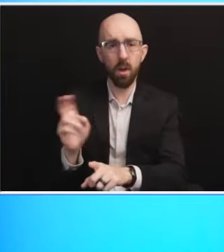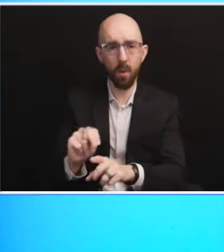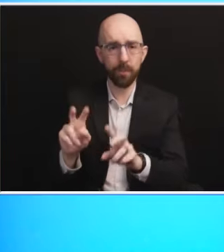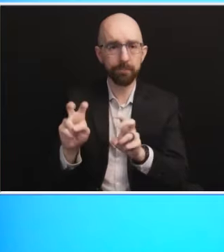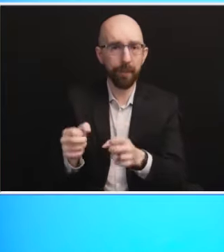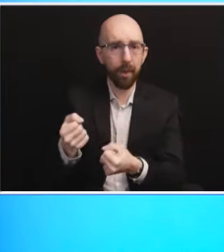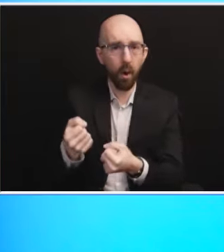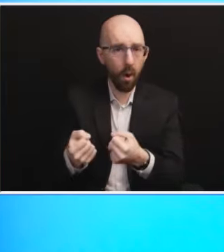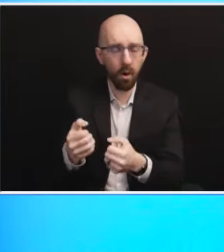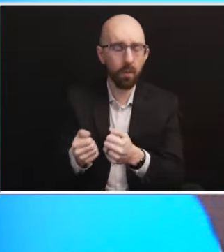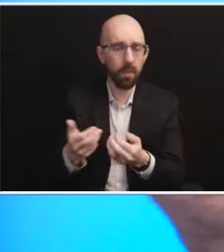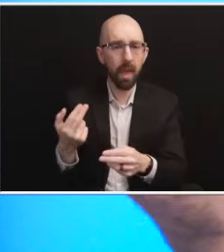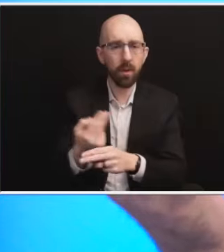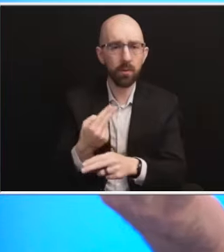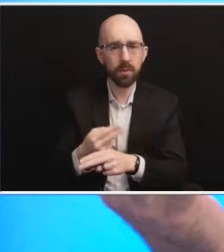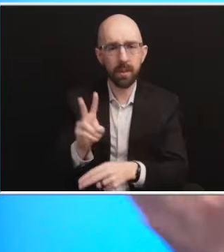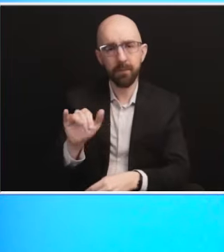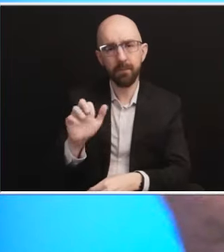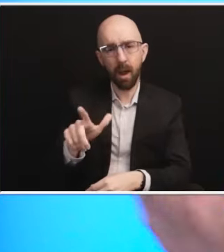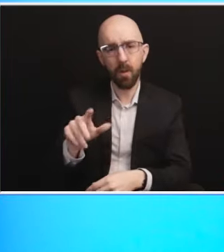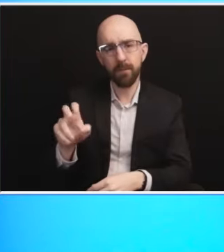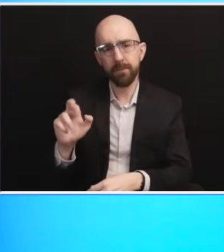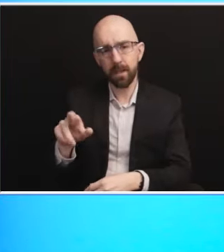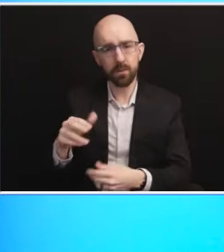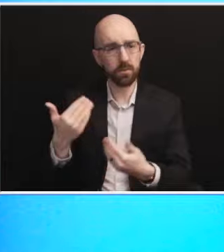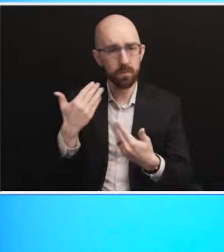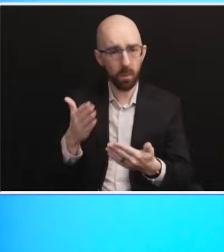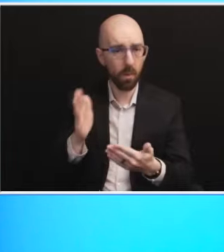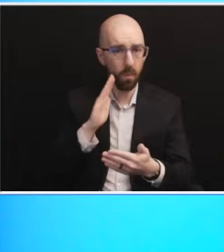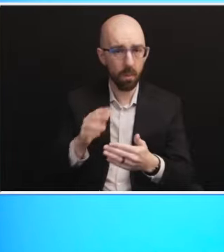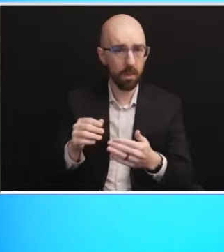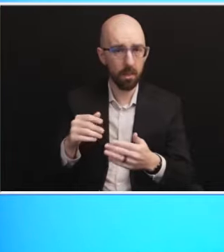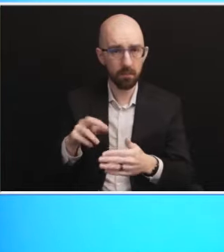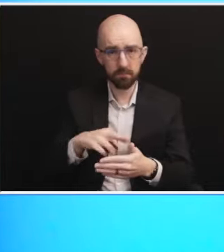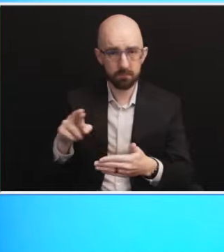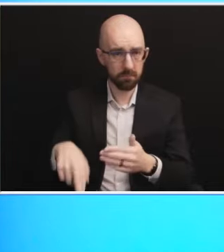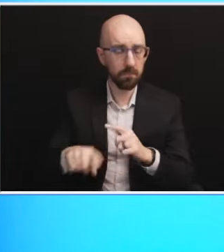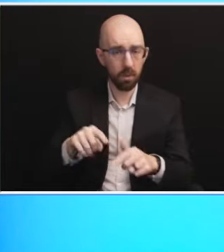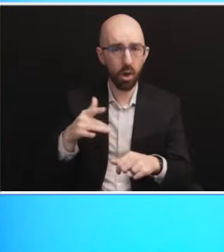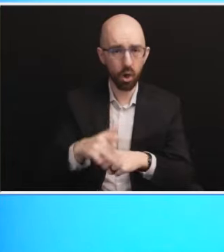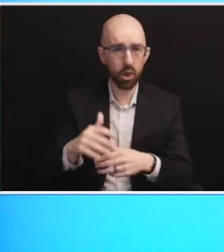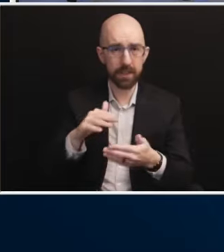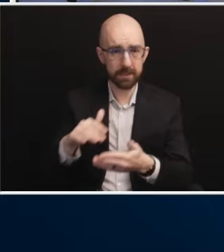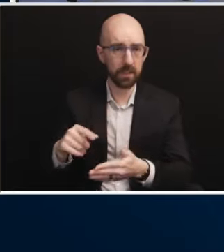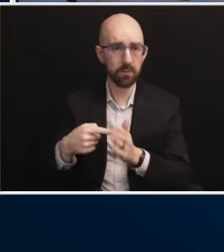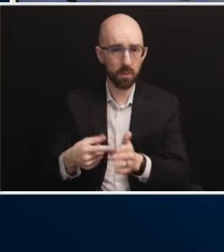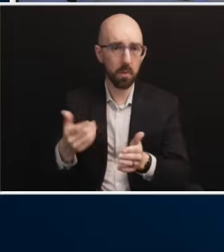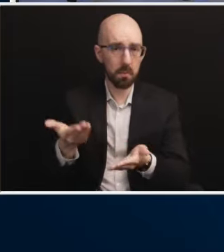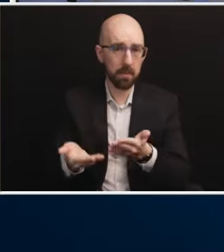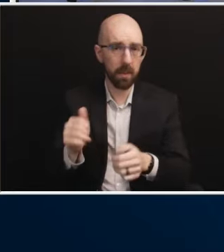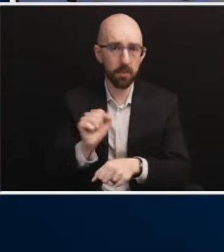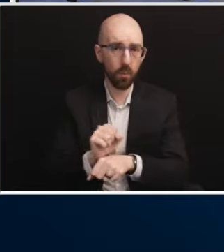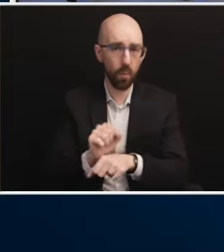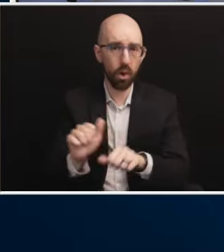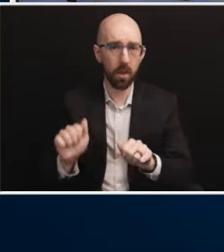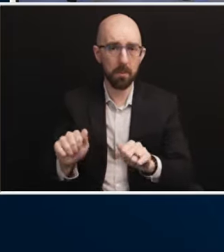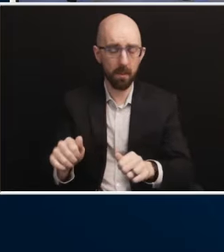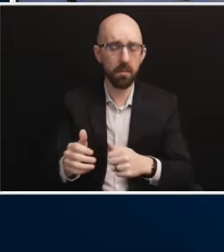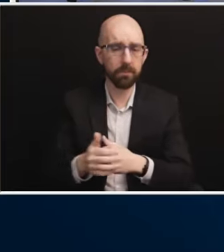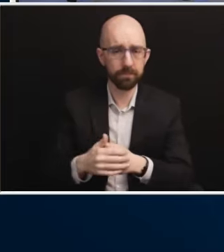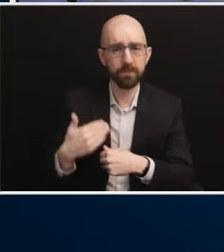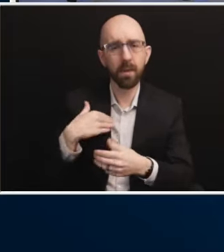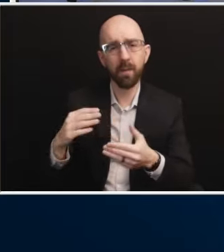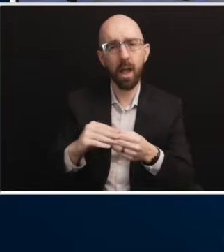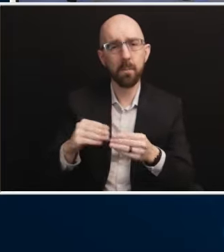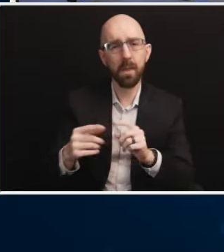a viral vector. So we don't know if that's going to pan out, but there's certainly early studies that suggest that it may be workable. We have a comment from Greg